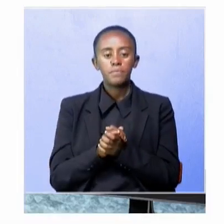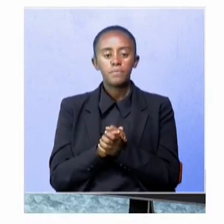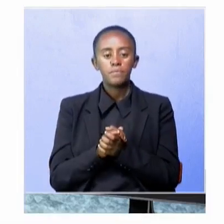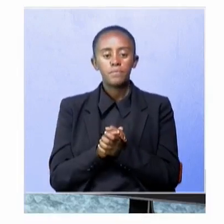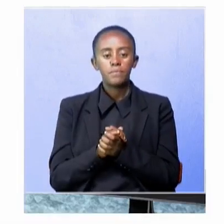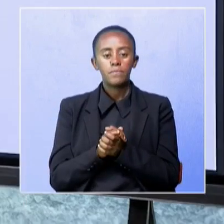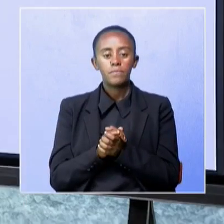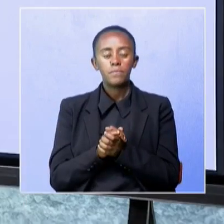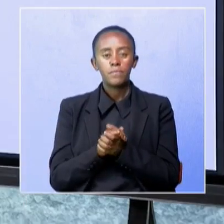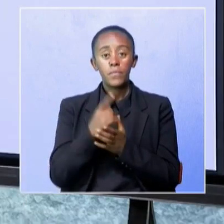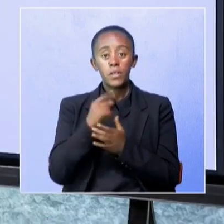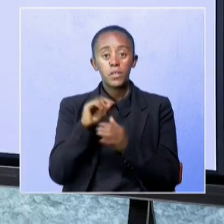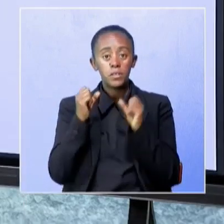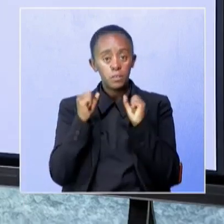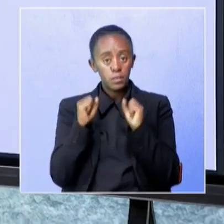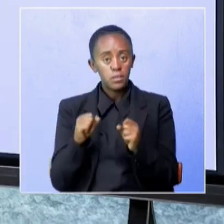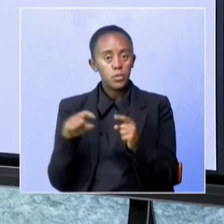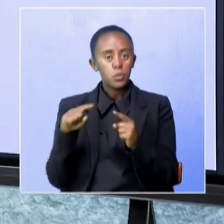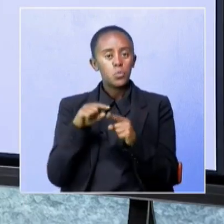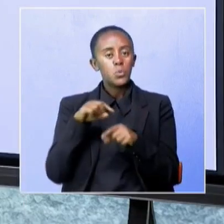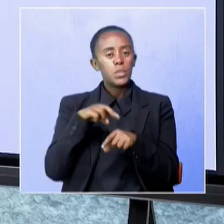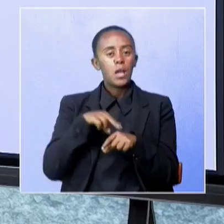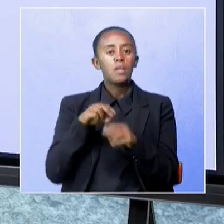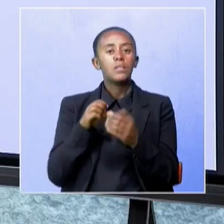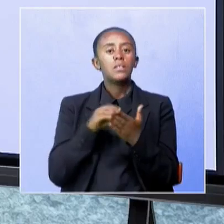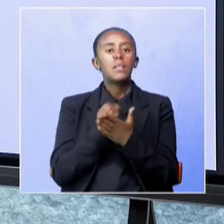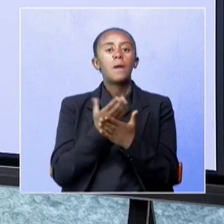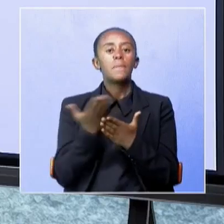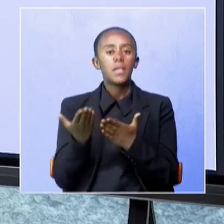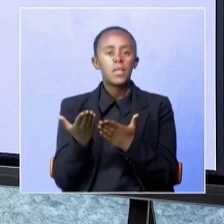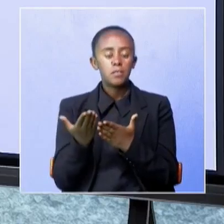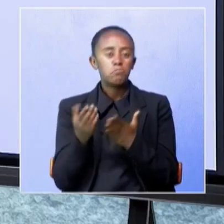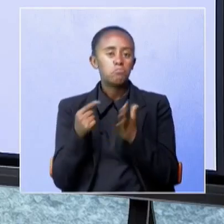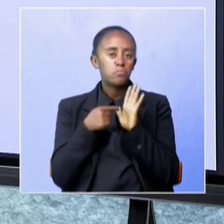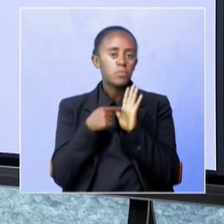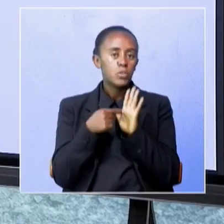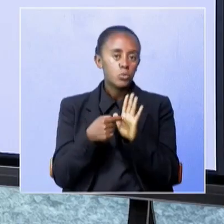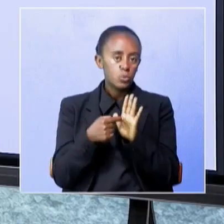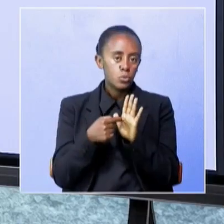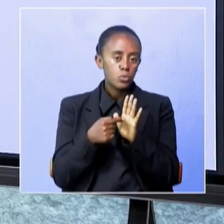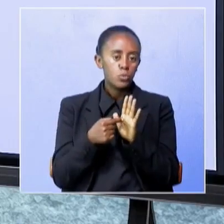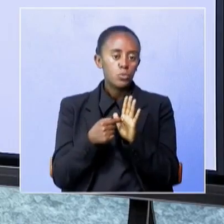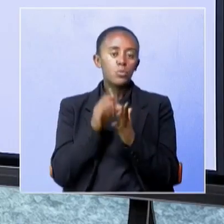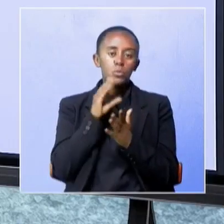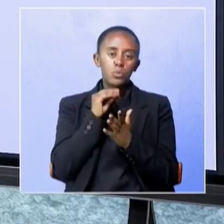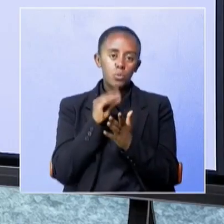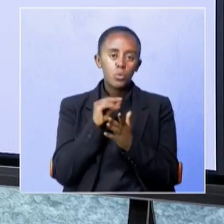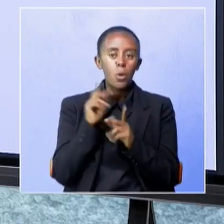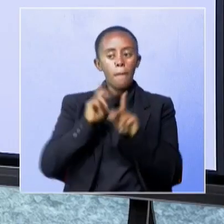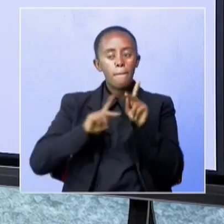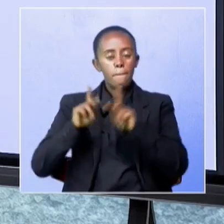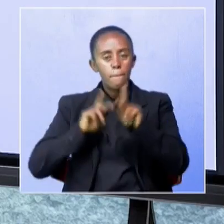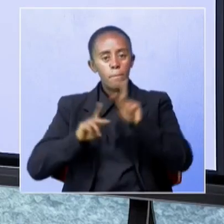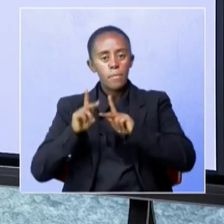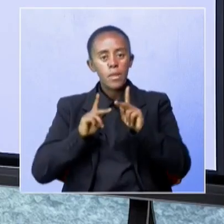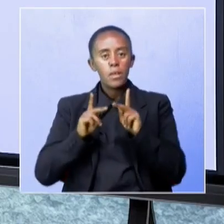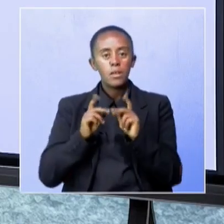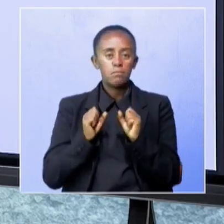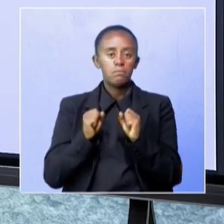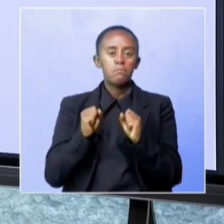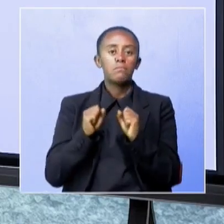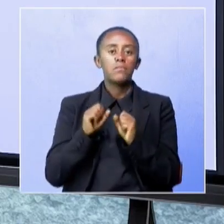The ability to withstand something. Here it talks about people's strength,